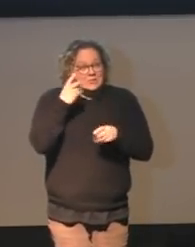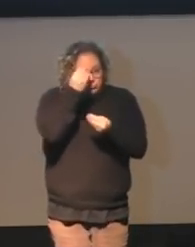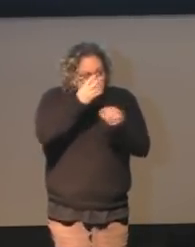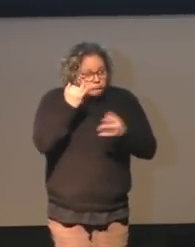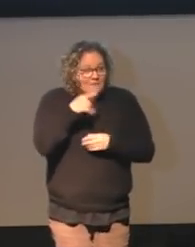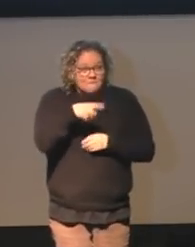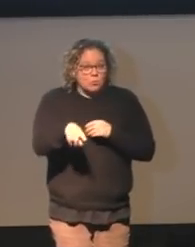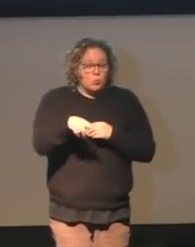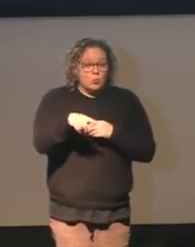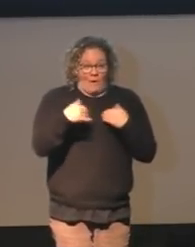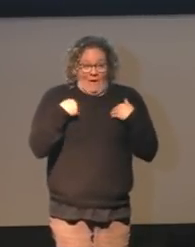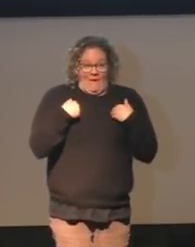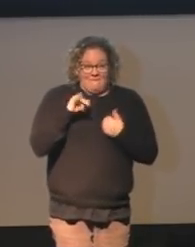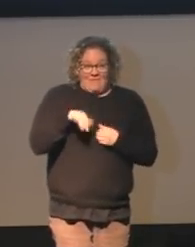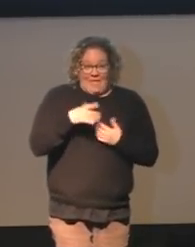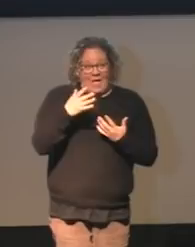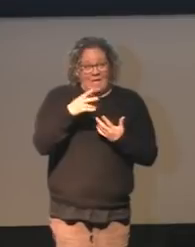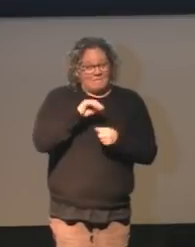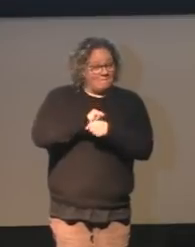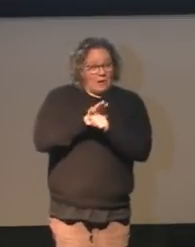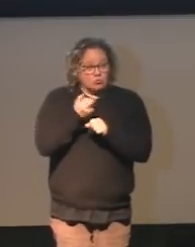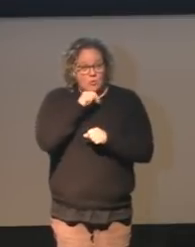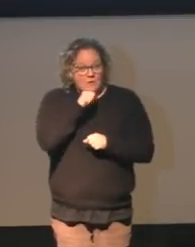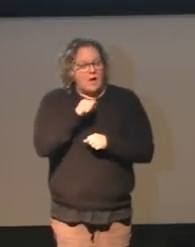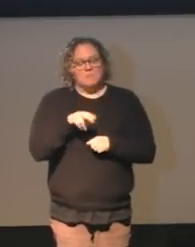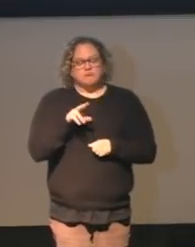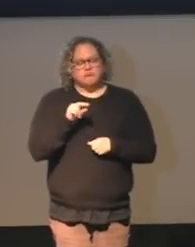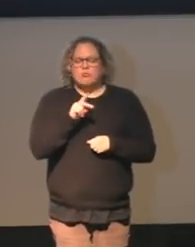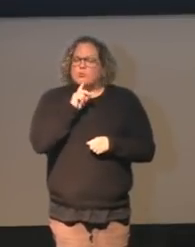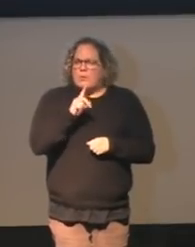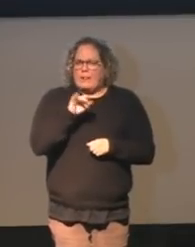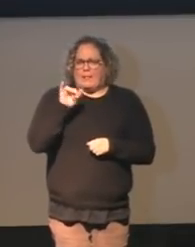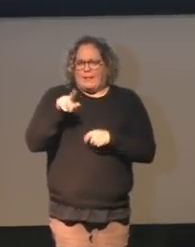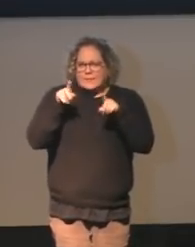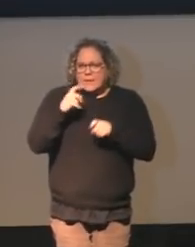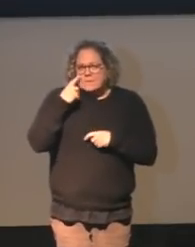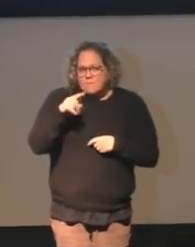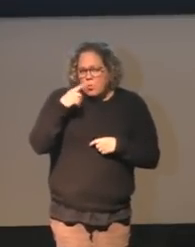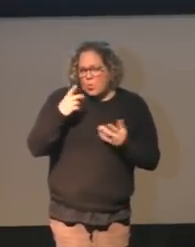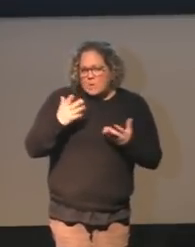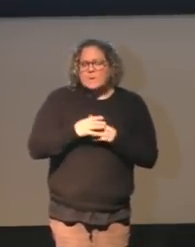most part. It really is mostly an attempt to be used